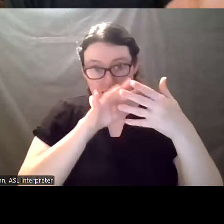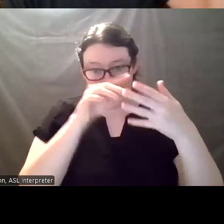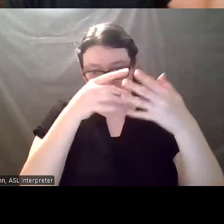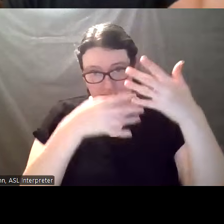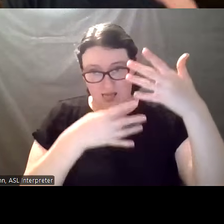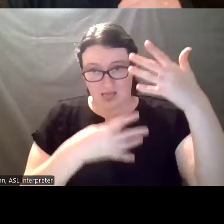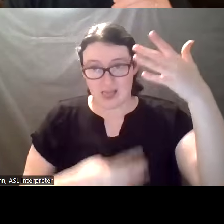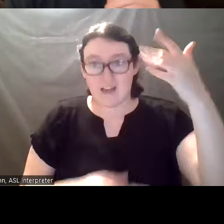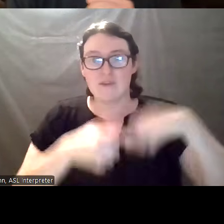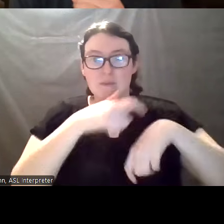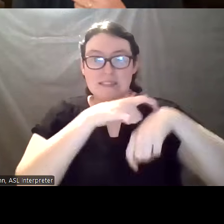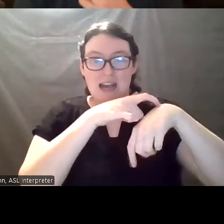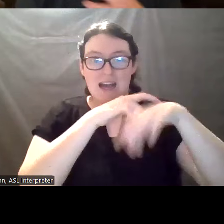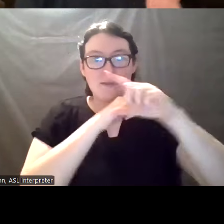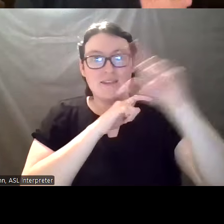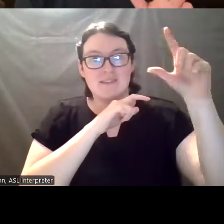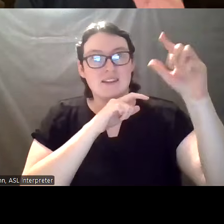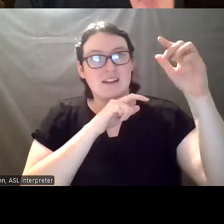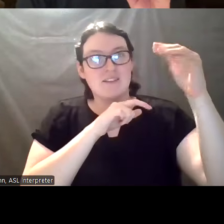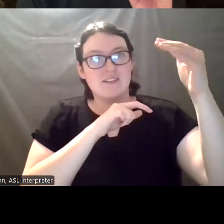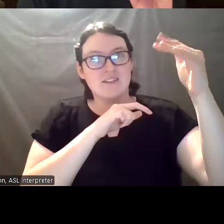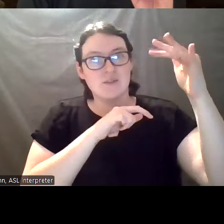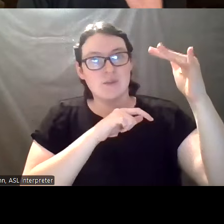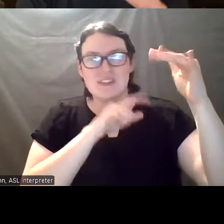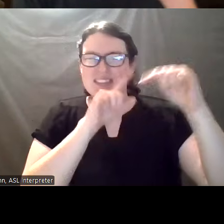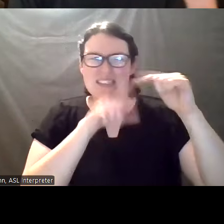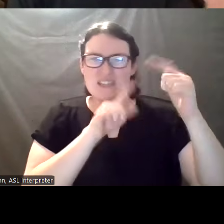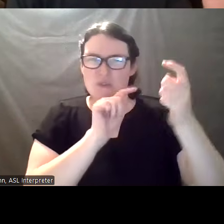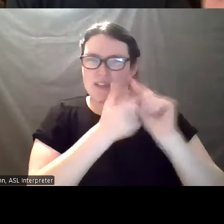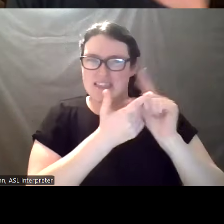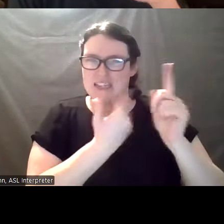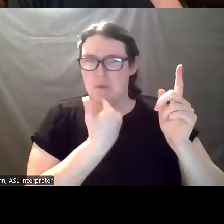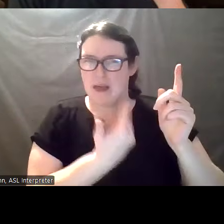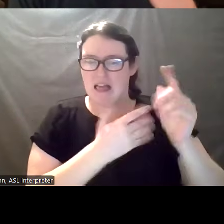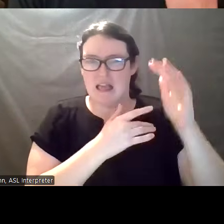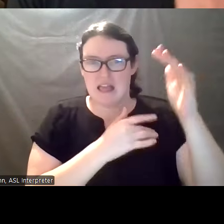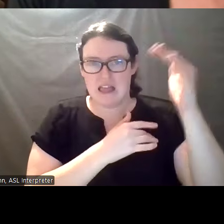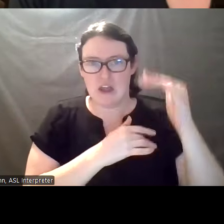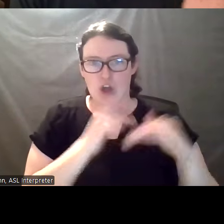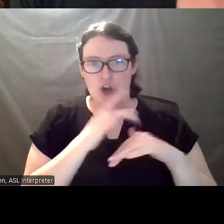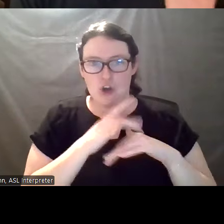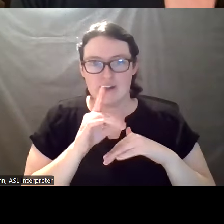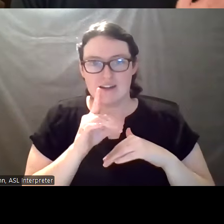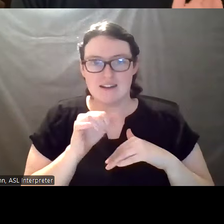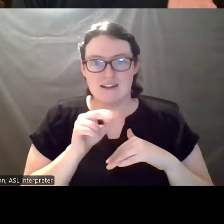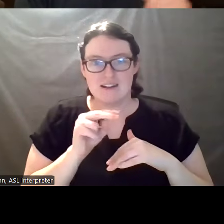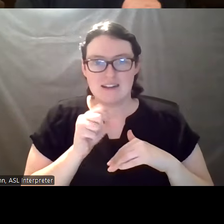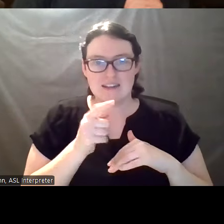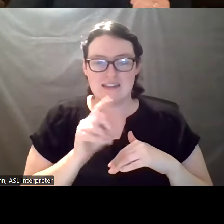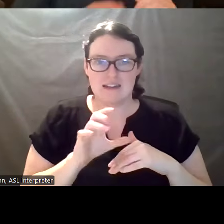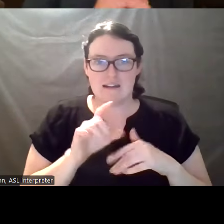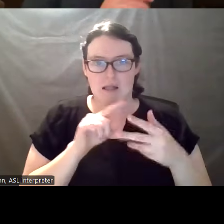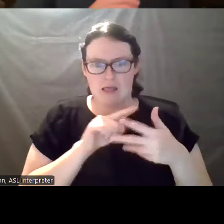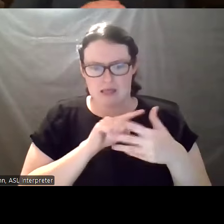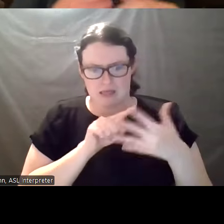time from the Uruk period at the top left, where we can't really translate them very well, through the early dynastic, where we have golden, dark, sweet dark, red, and